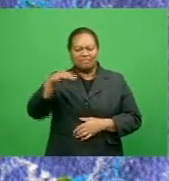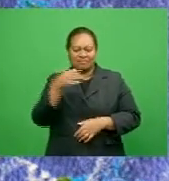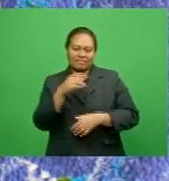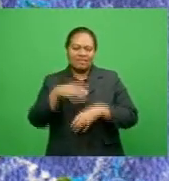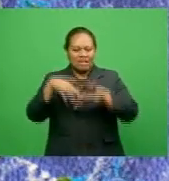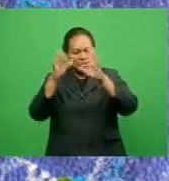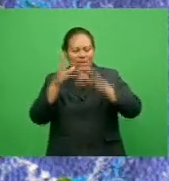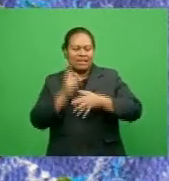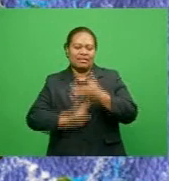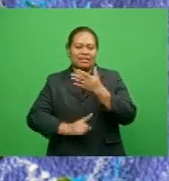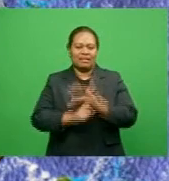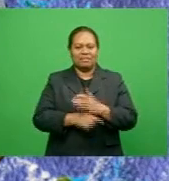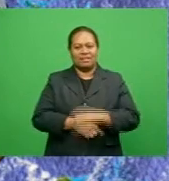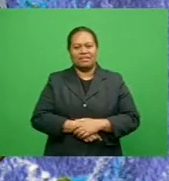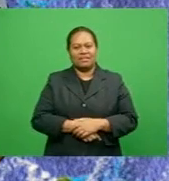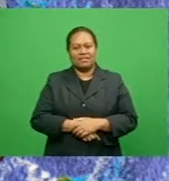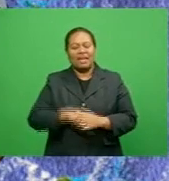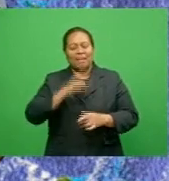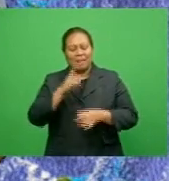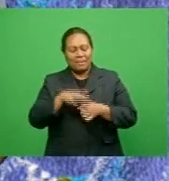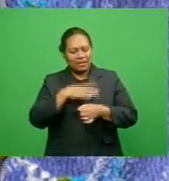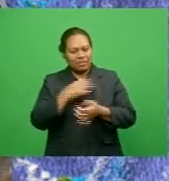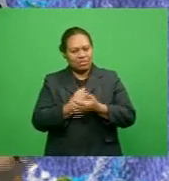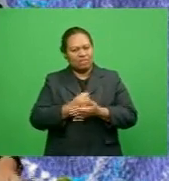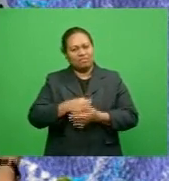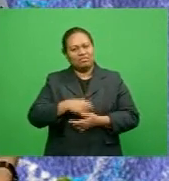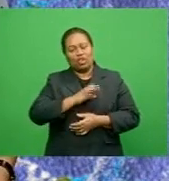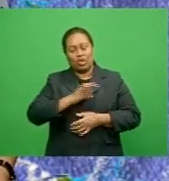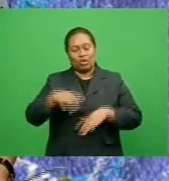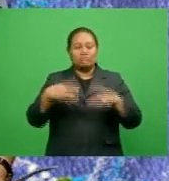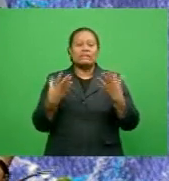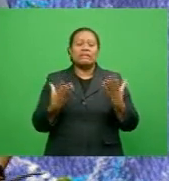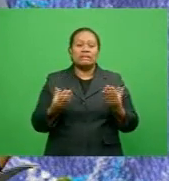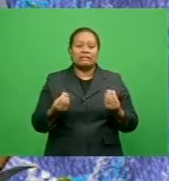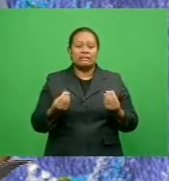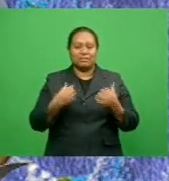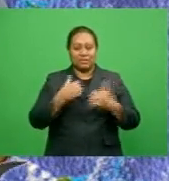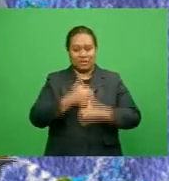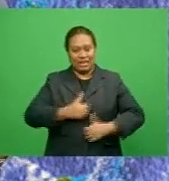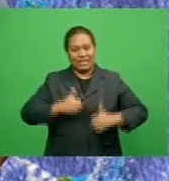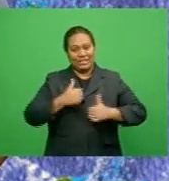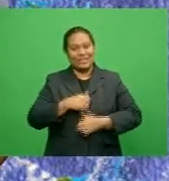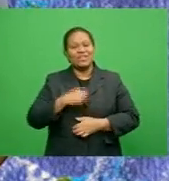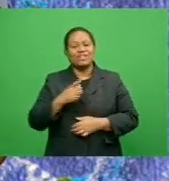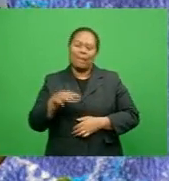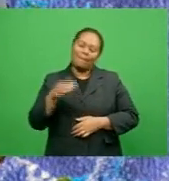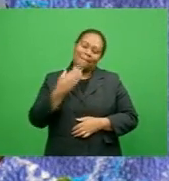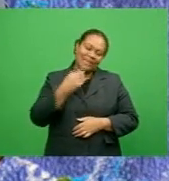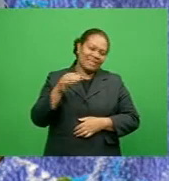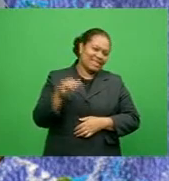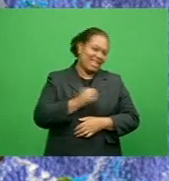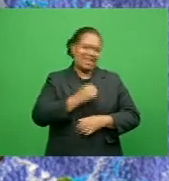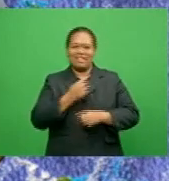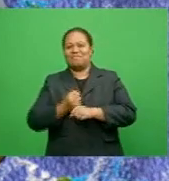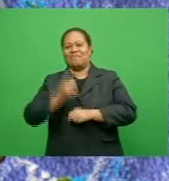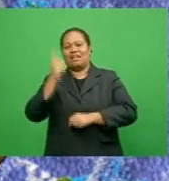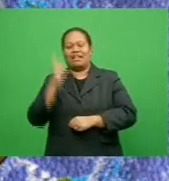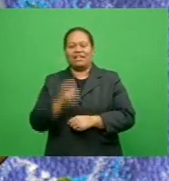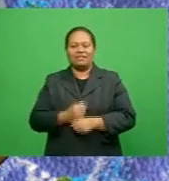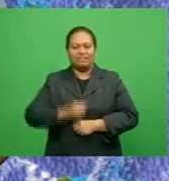slip by. But just so you don't get wet in the joyous moment, take that umbrella and raincoats for